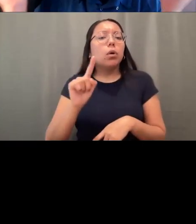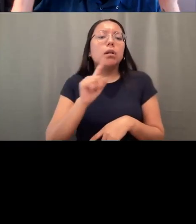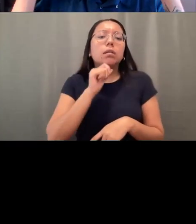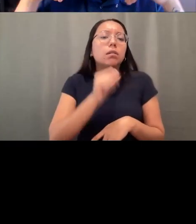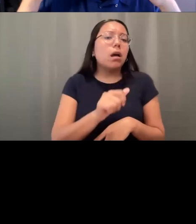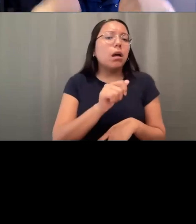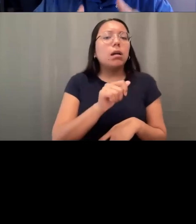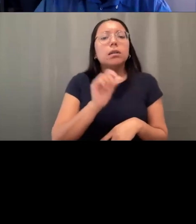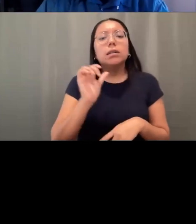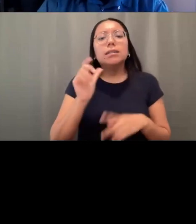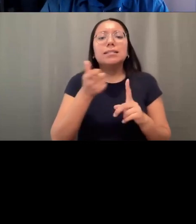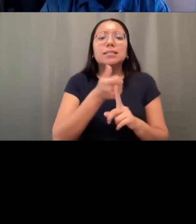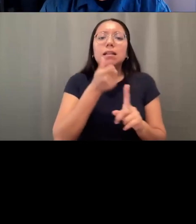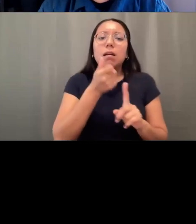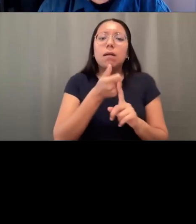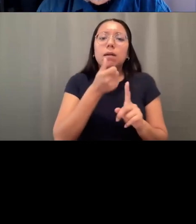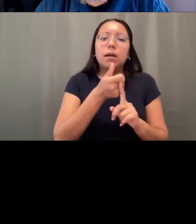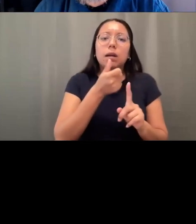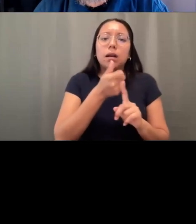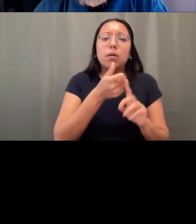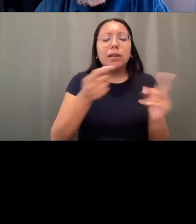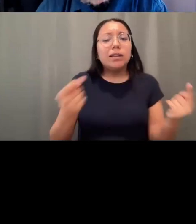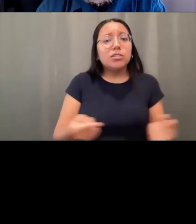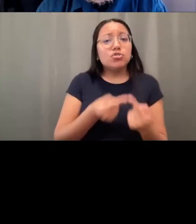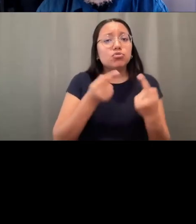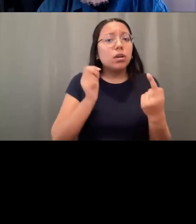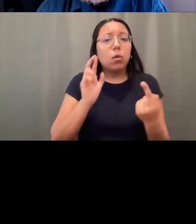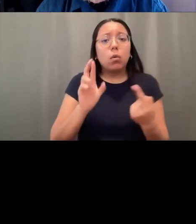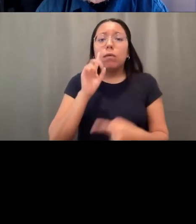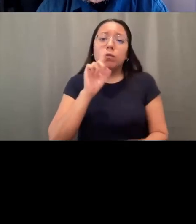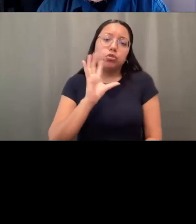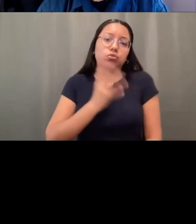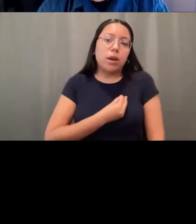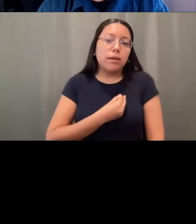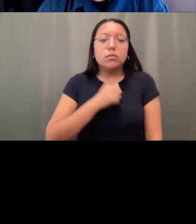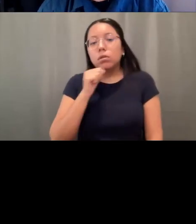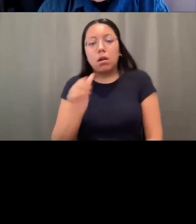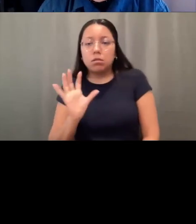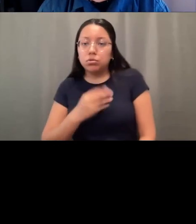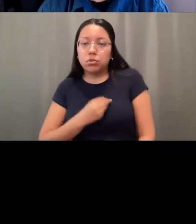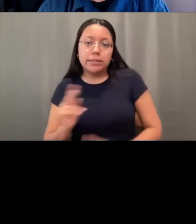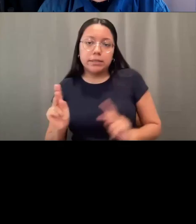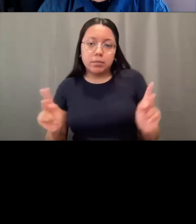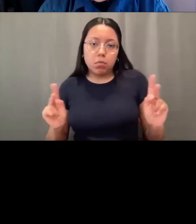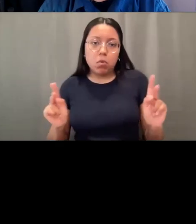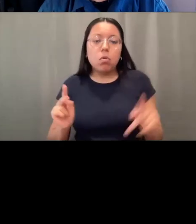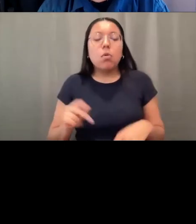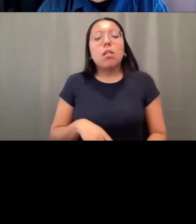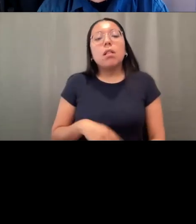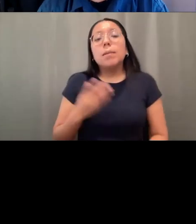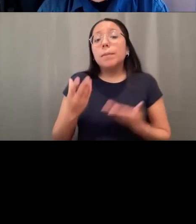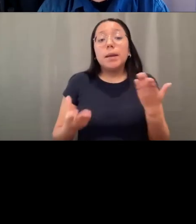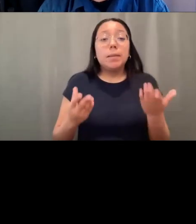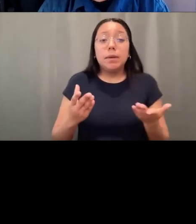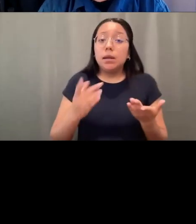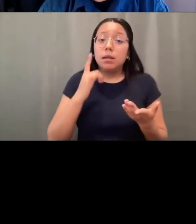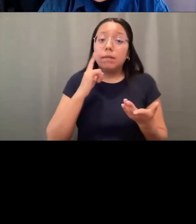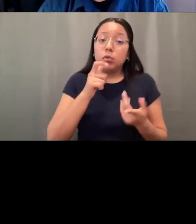to help that harm go down? Whatever role that you might be in or that somebody else might be in.